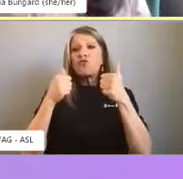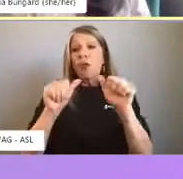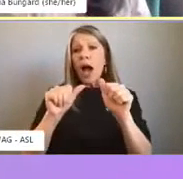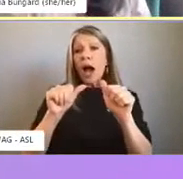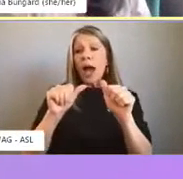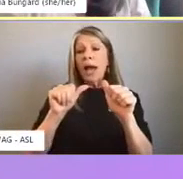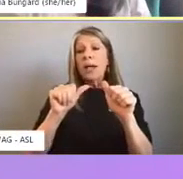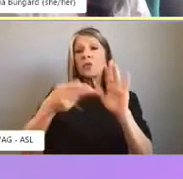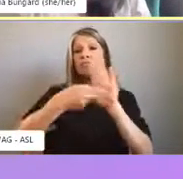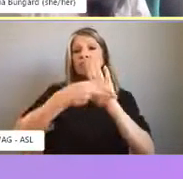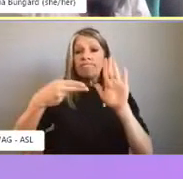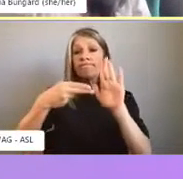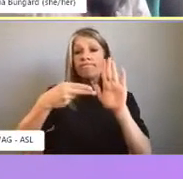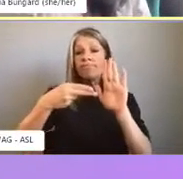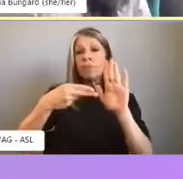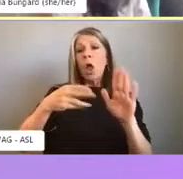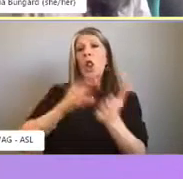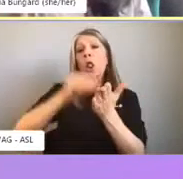learning disabled.